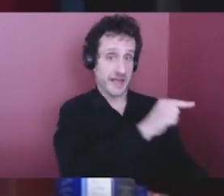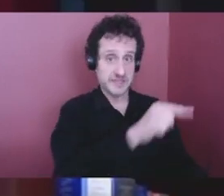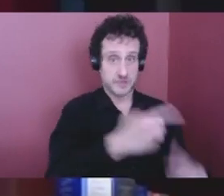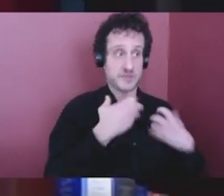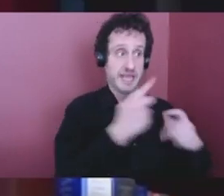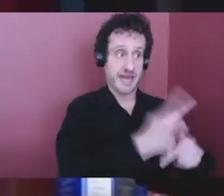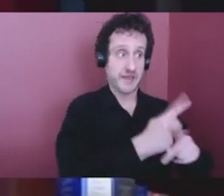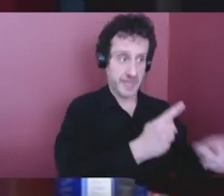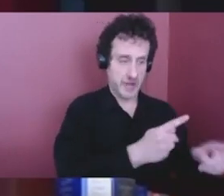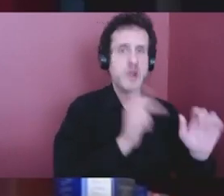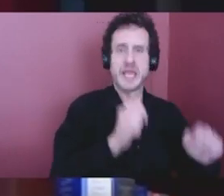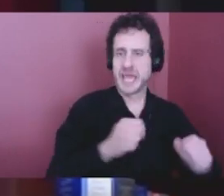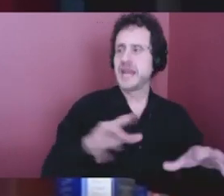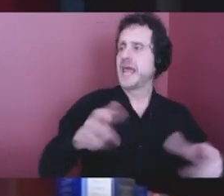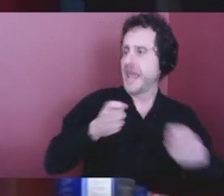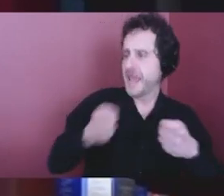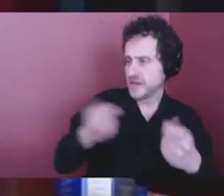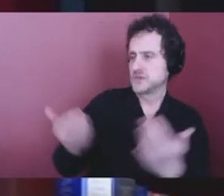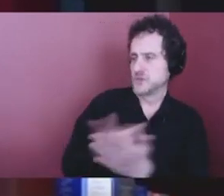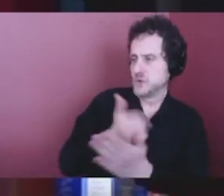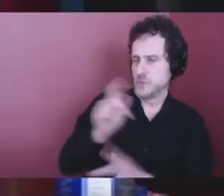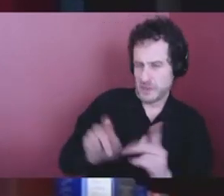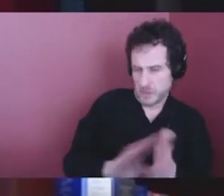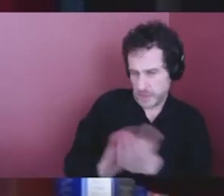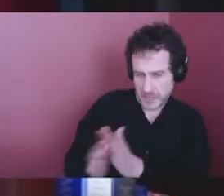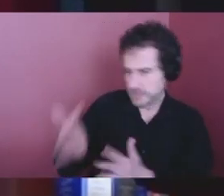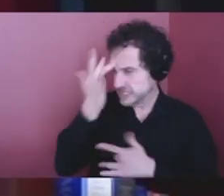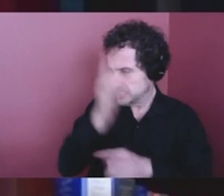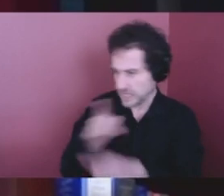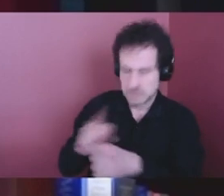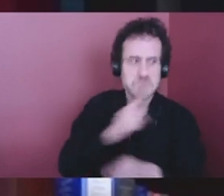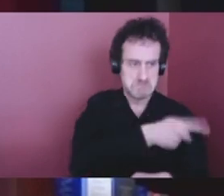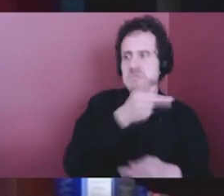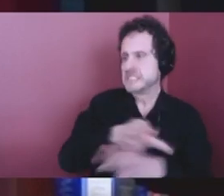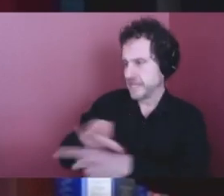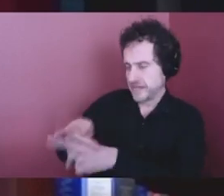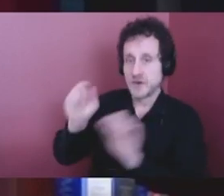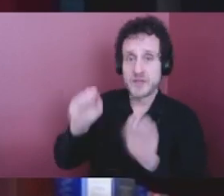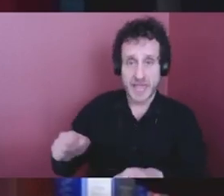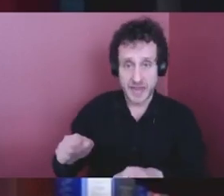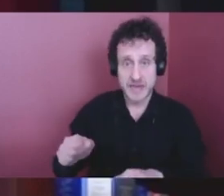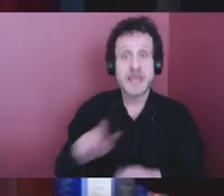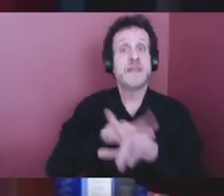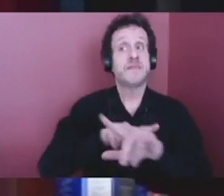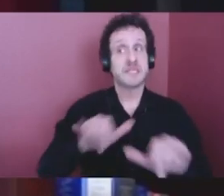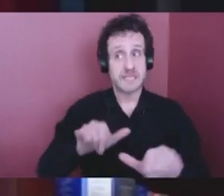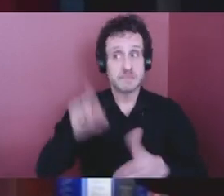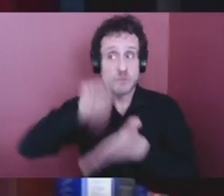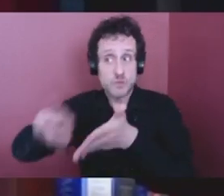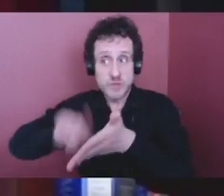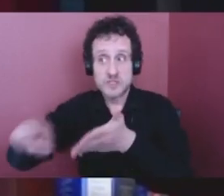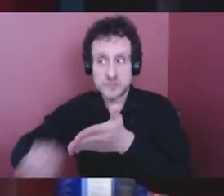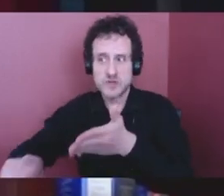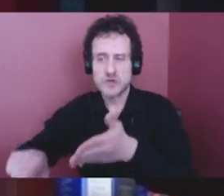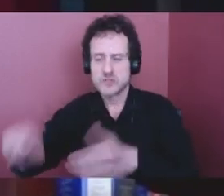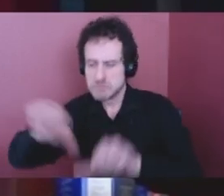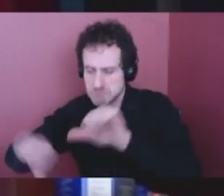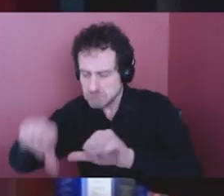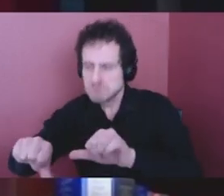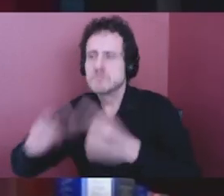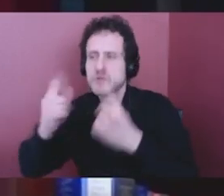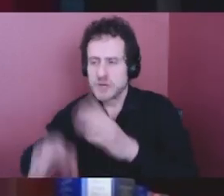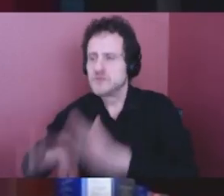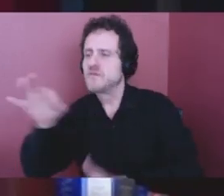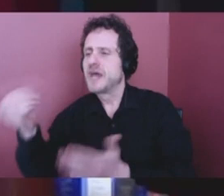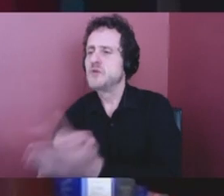pharmaceutical researchers time to develop effective treatments and potentially a vaccine. Pushing the peak down